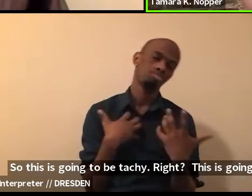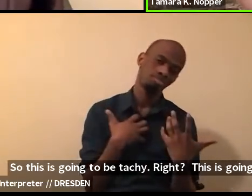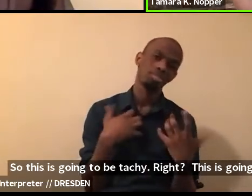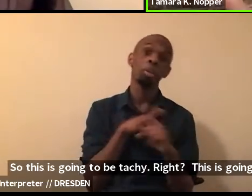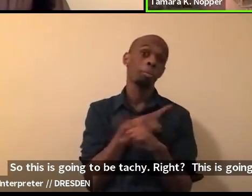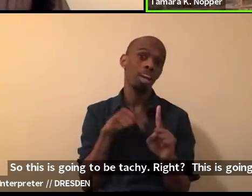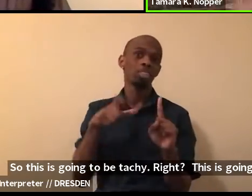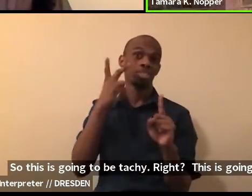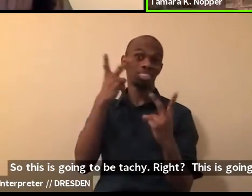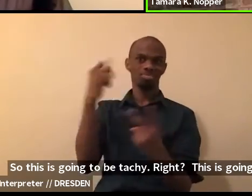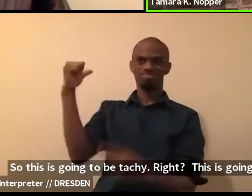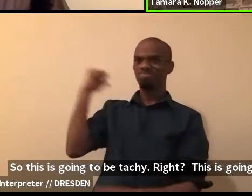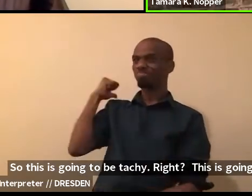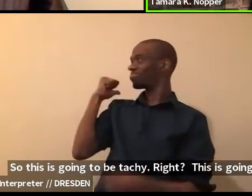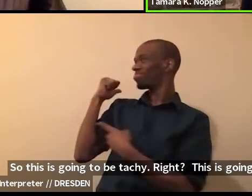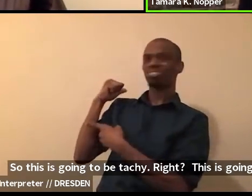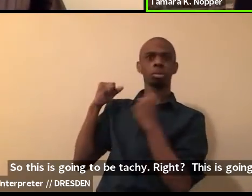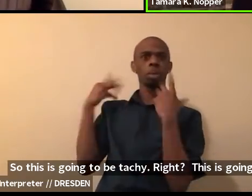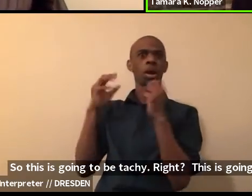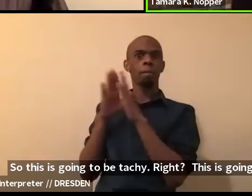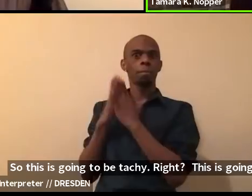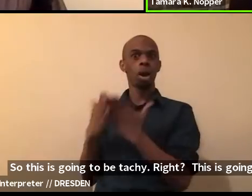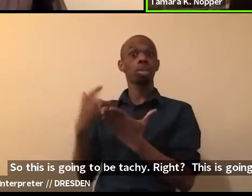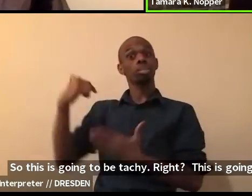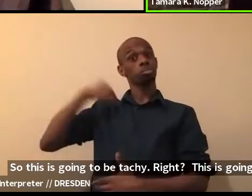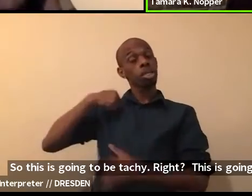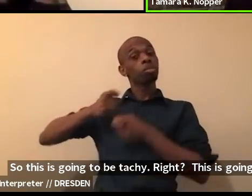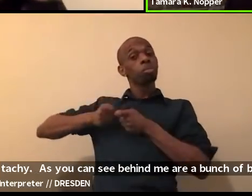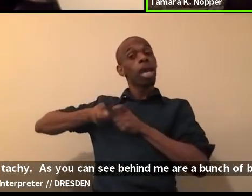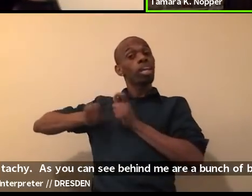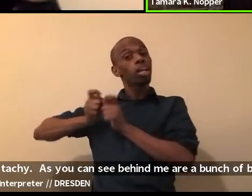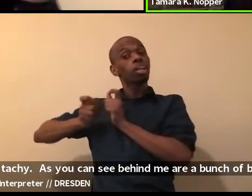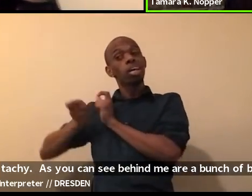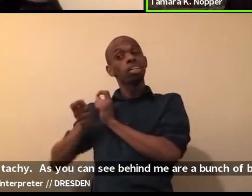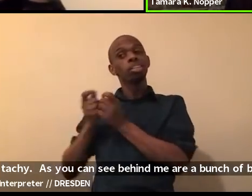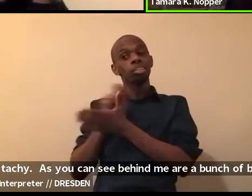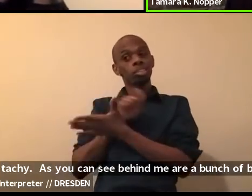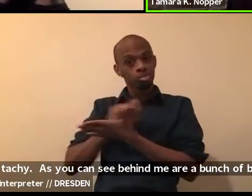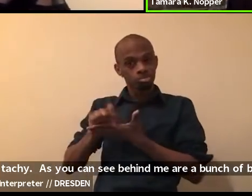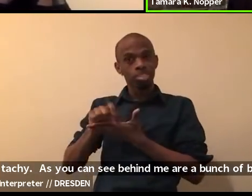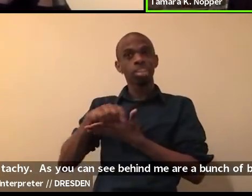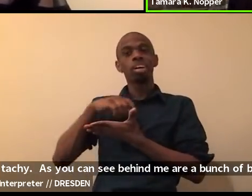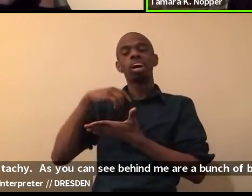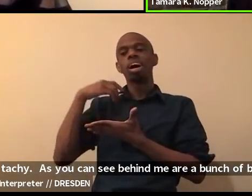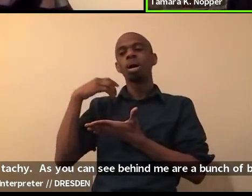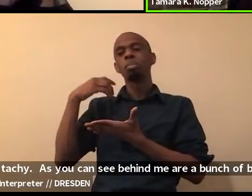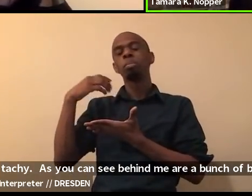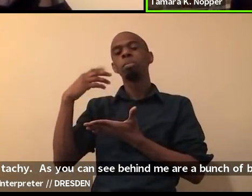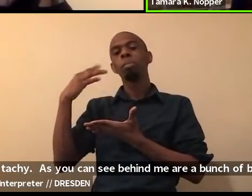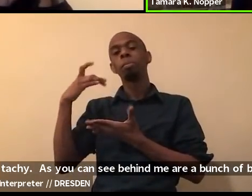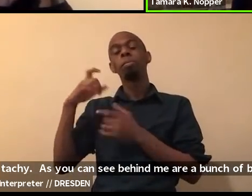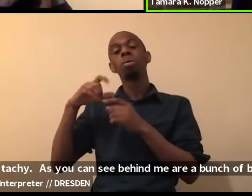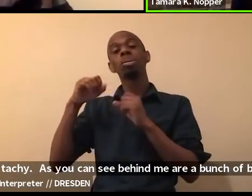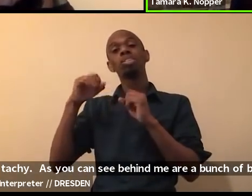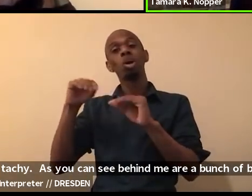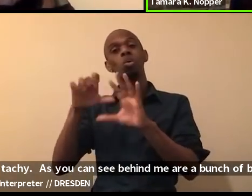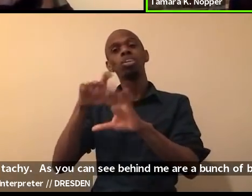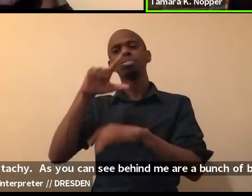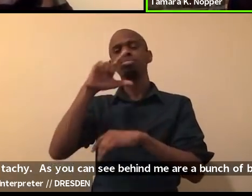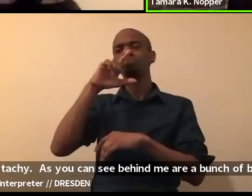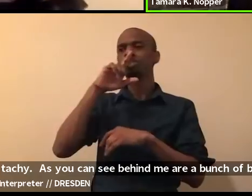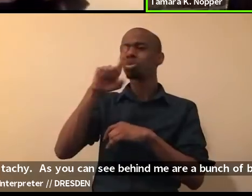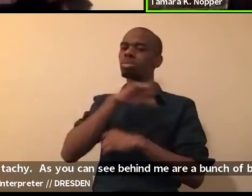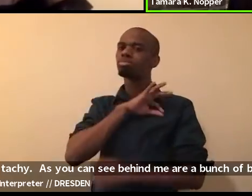Miriam Kaba's, which I edited, right? So this is tacky. But one of the things I think is really useful in there that I think is useful for this